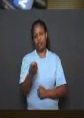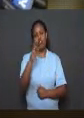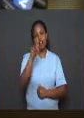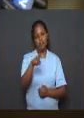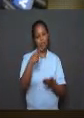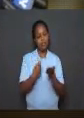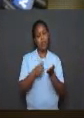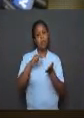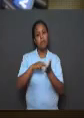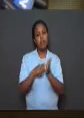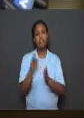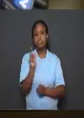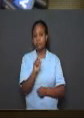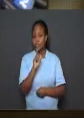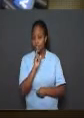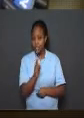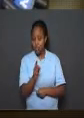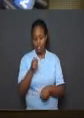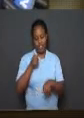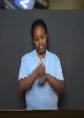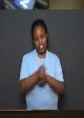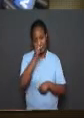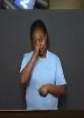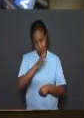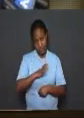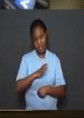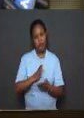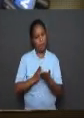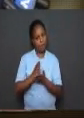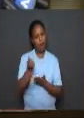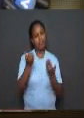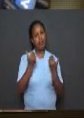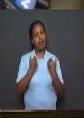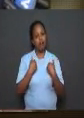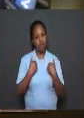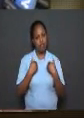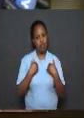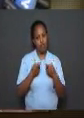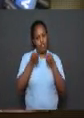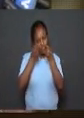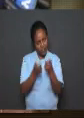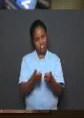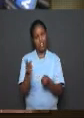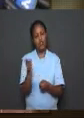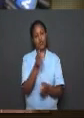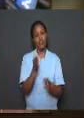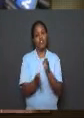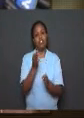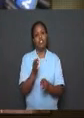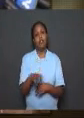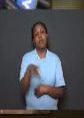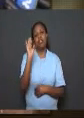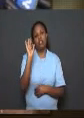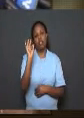This means that an accused person has the right to a quick public trial.